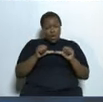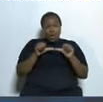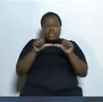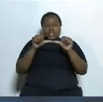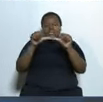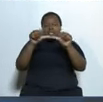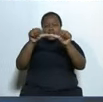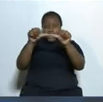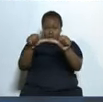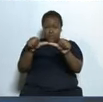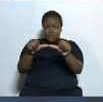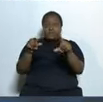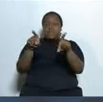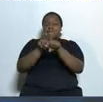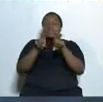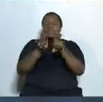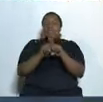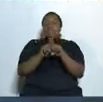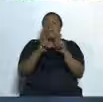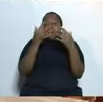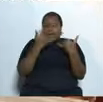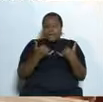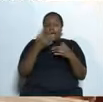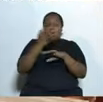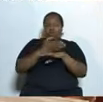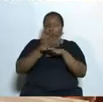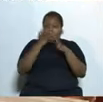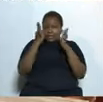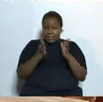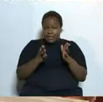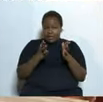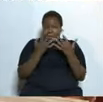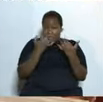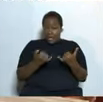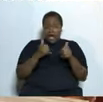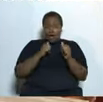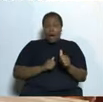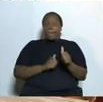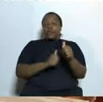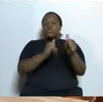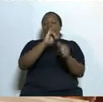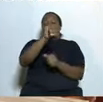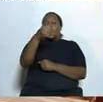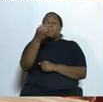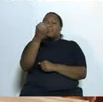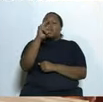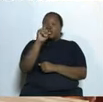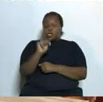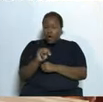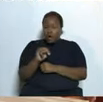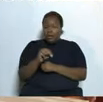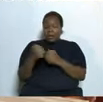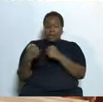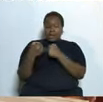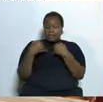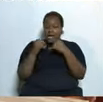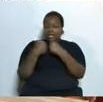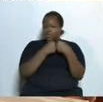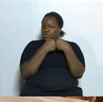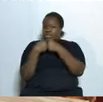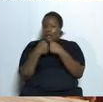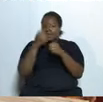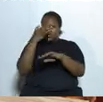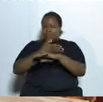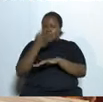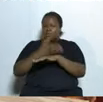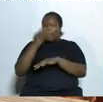well as modern cults. The Apostle John challenged that cult worship, challenged